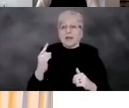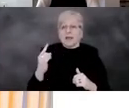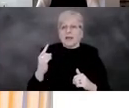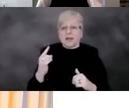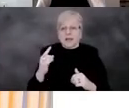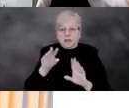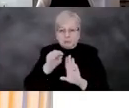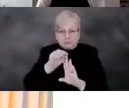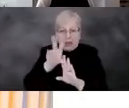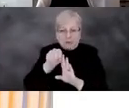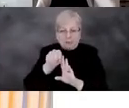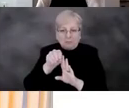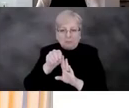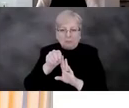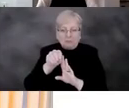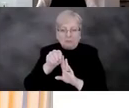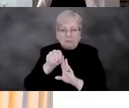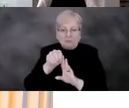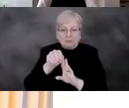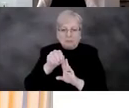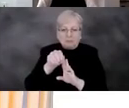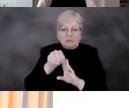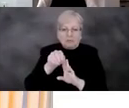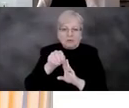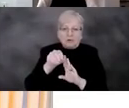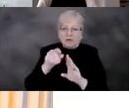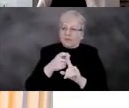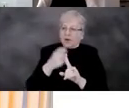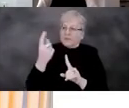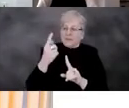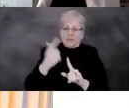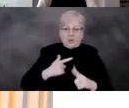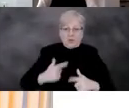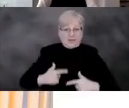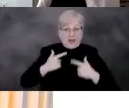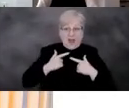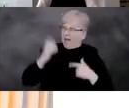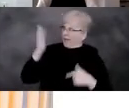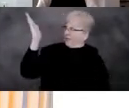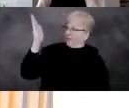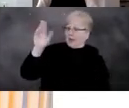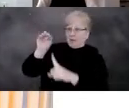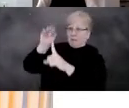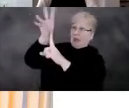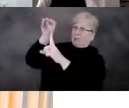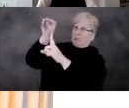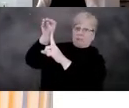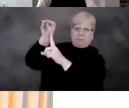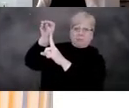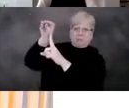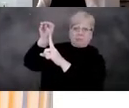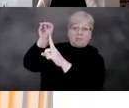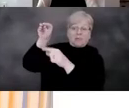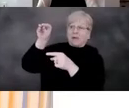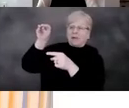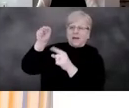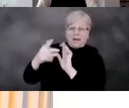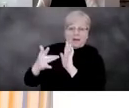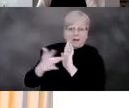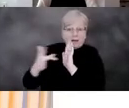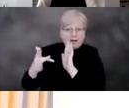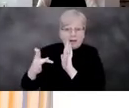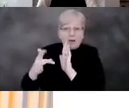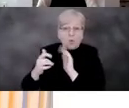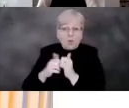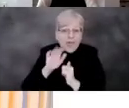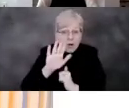of something you projected live, any abuse of that without, um, without your